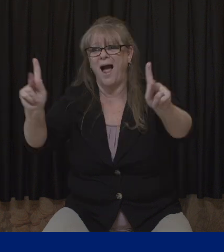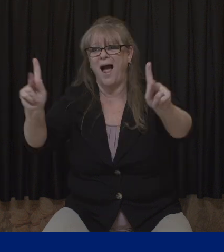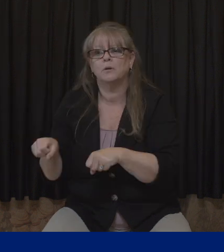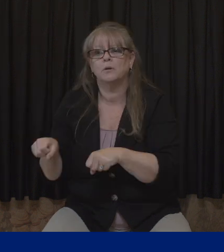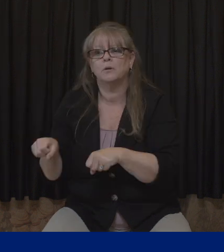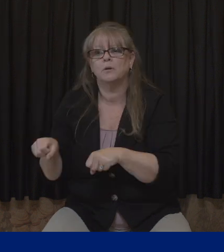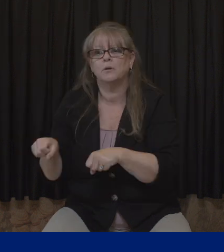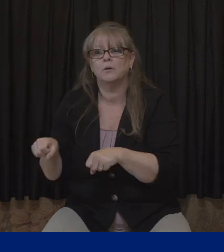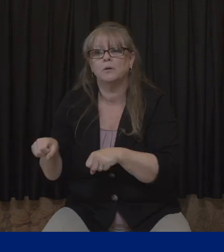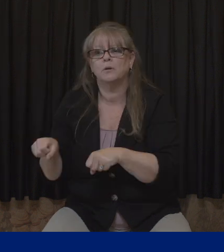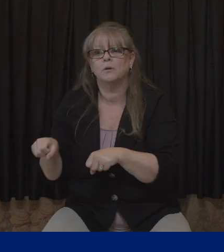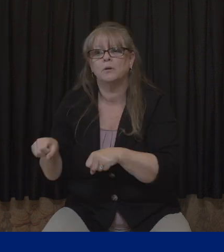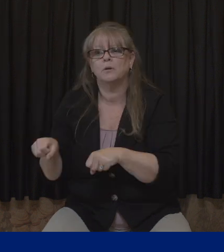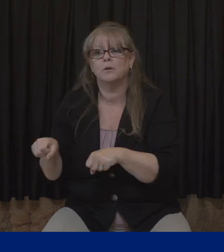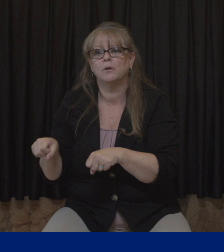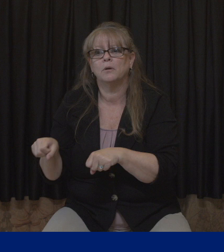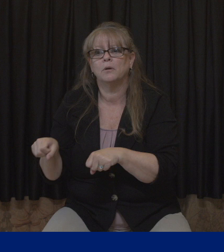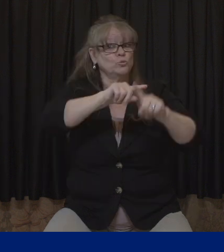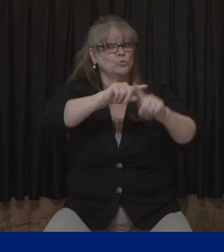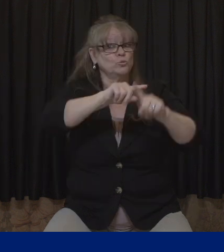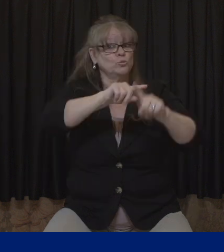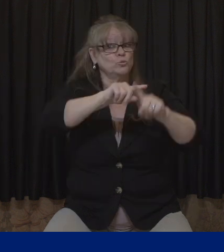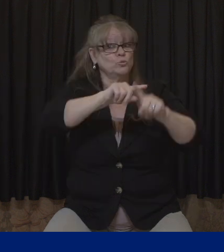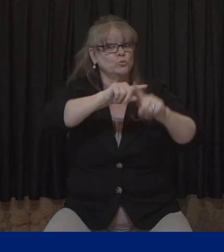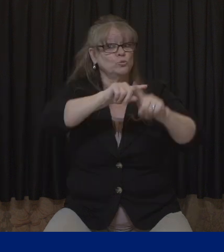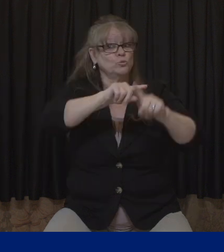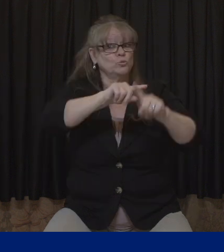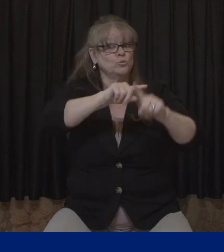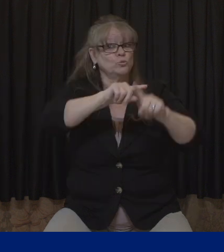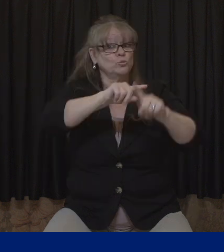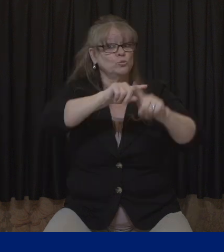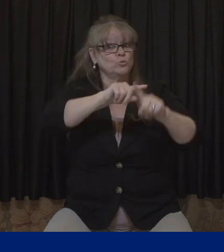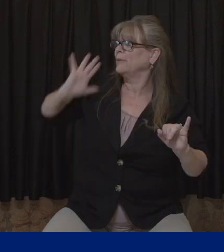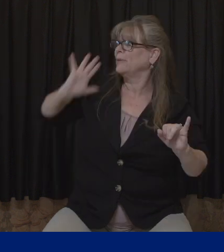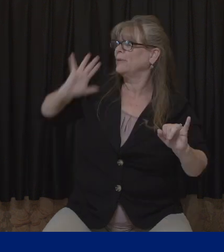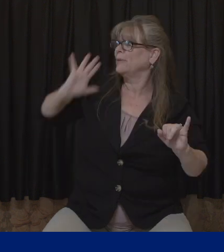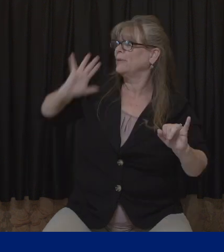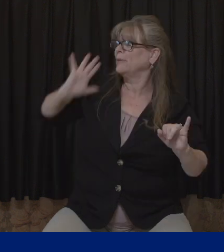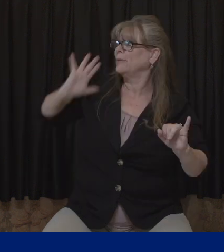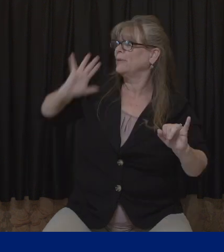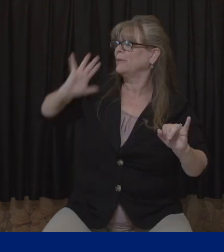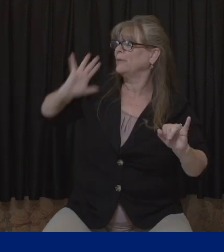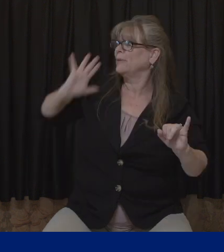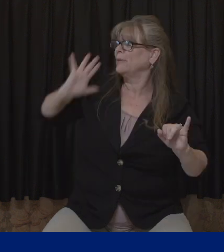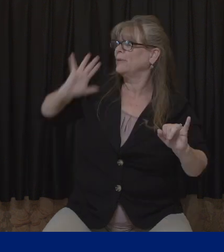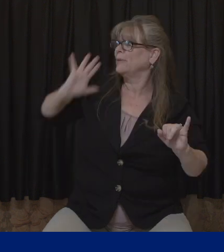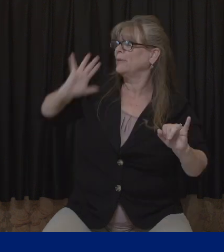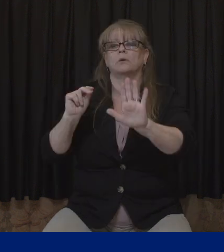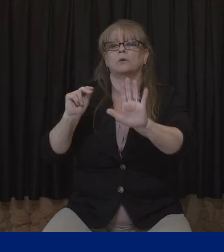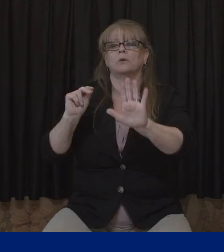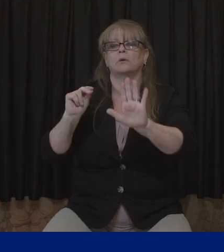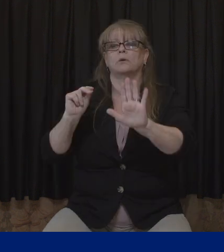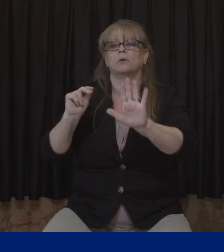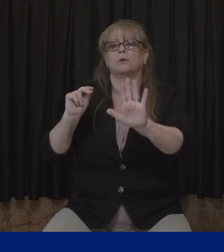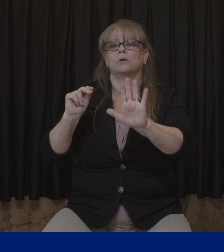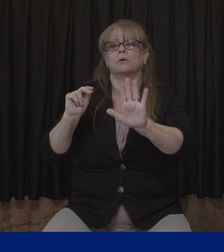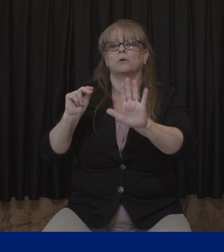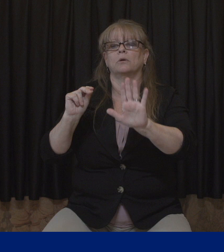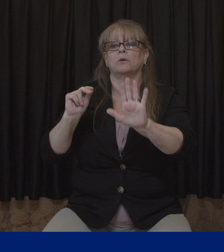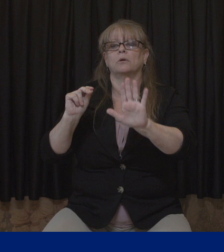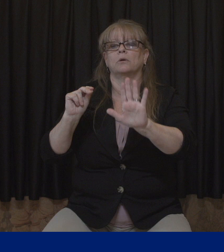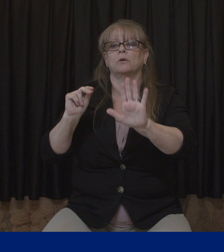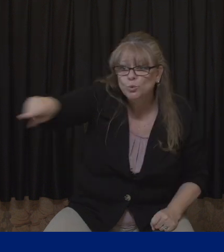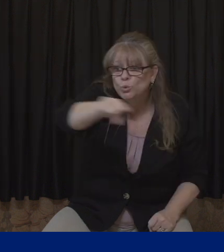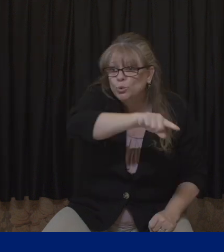and physical health perspective, from an economic perspective, while meeting the healthcare needs of the state and the public health need. That's how we